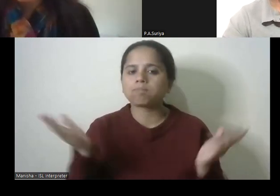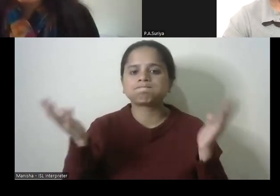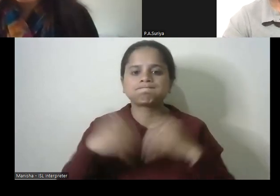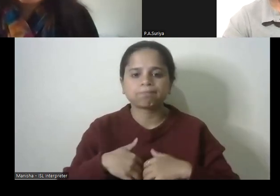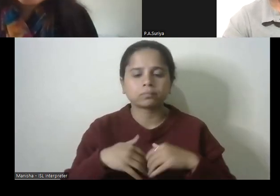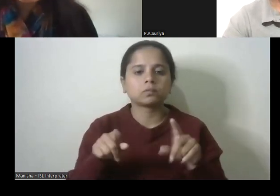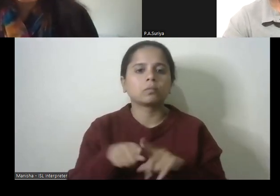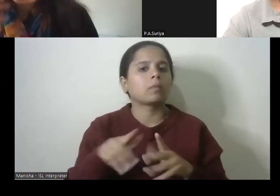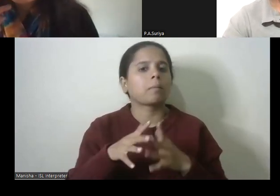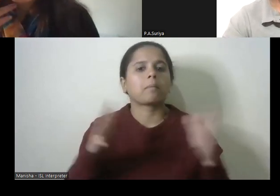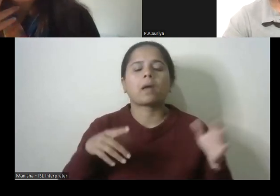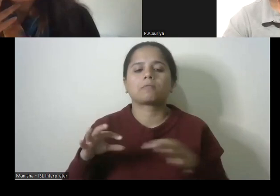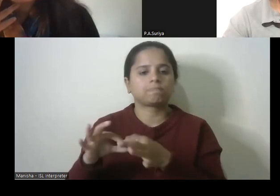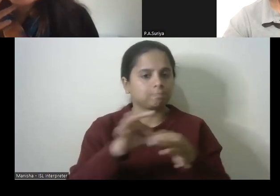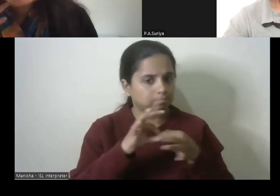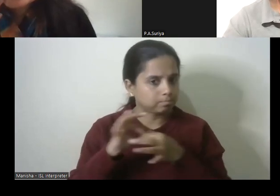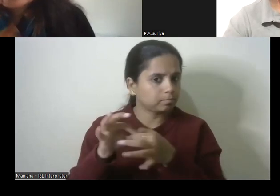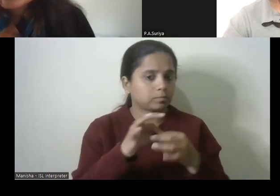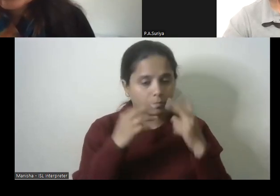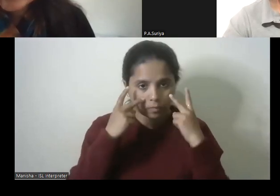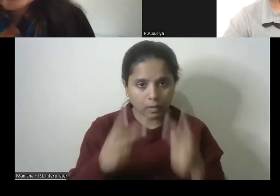of creating alliances.